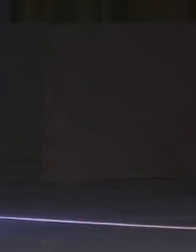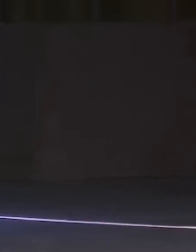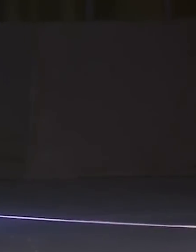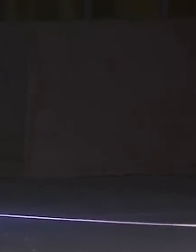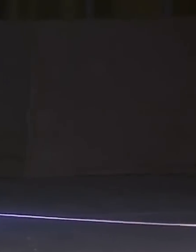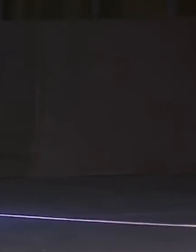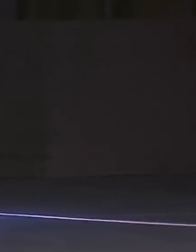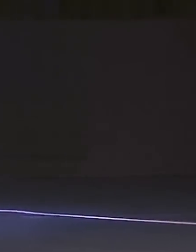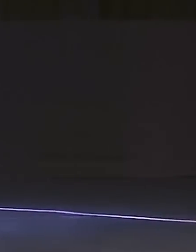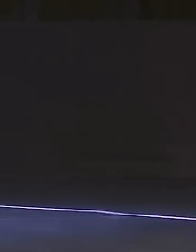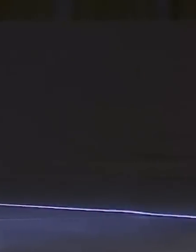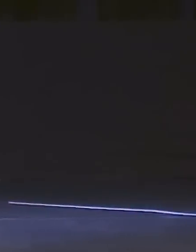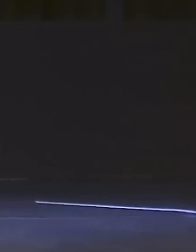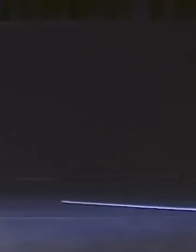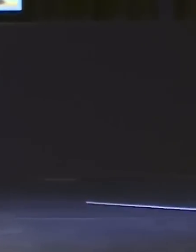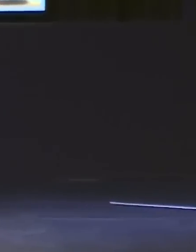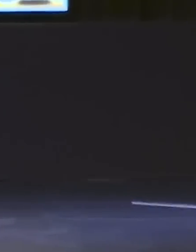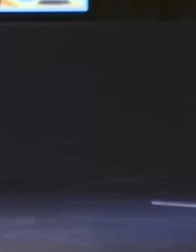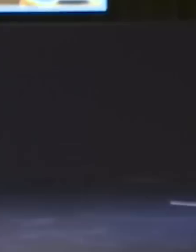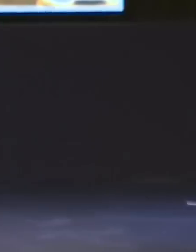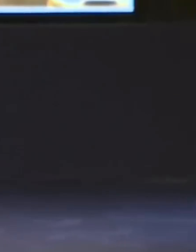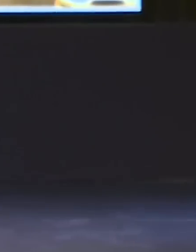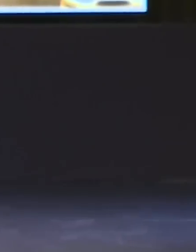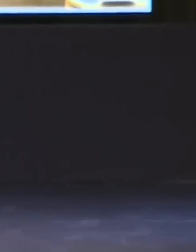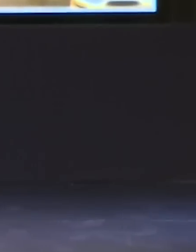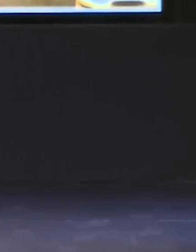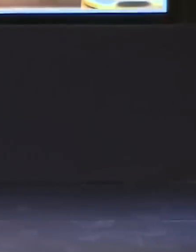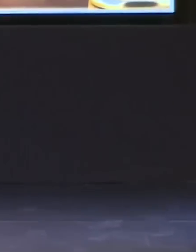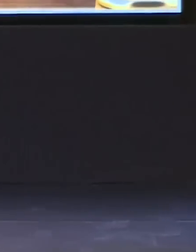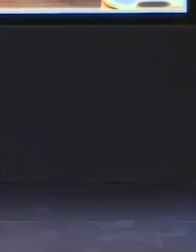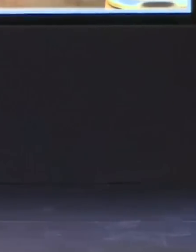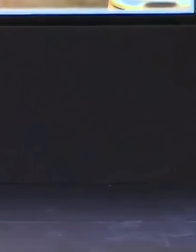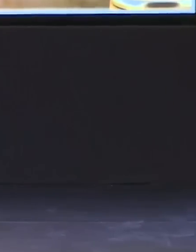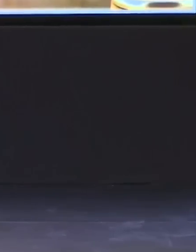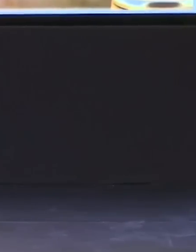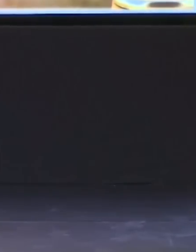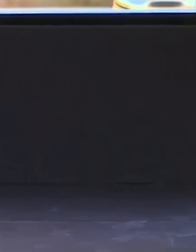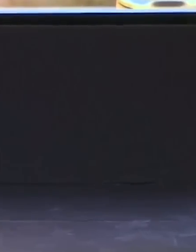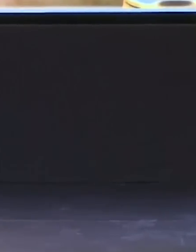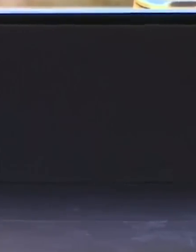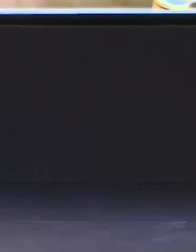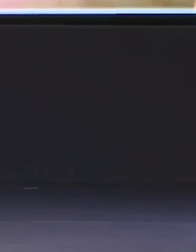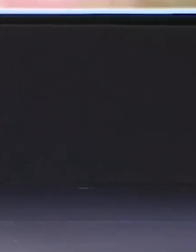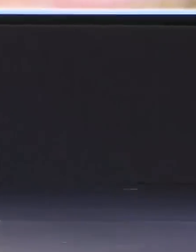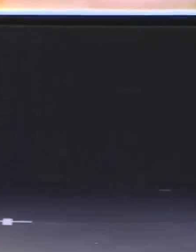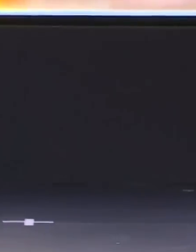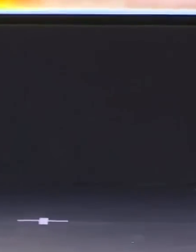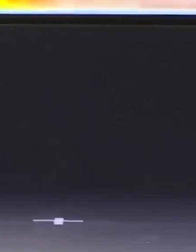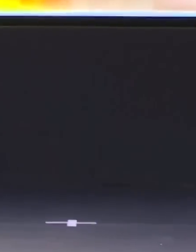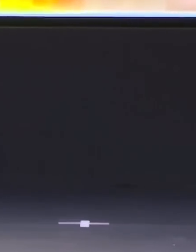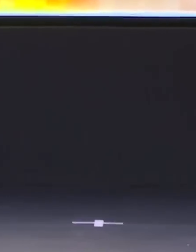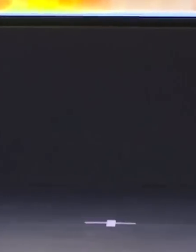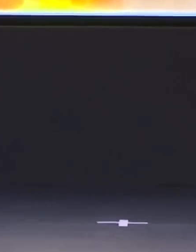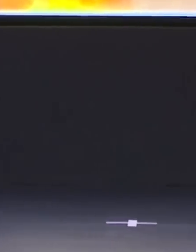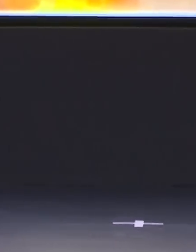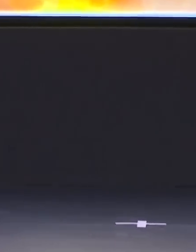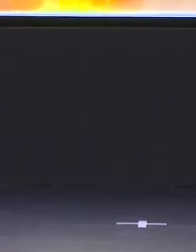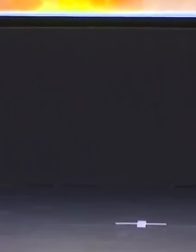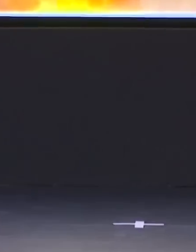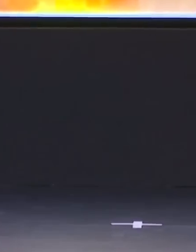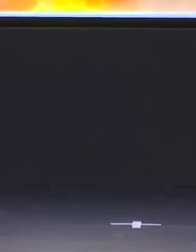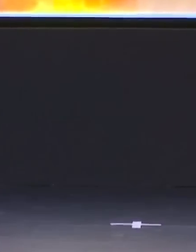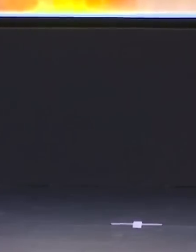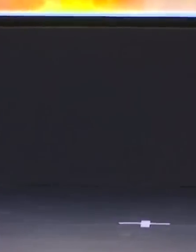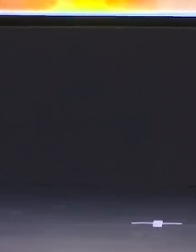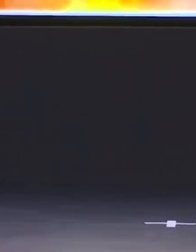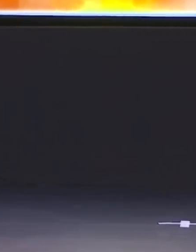was 15-year-old Soraya Baird, also of Tumblebug's Kids Gymnastics. She too showed off the agility of her tumbling skills, taught